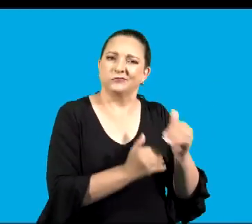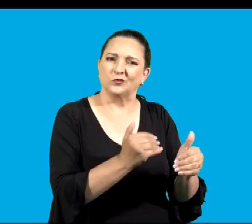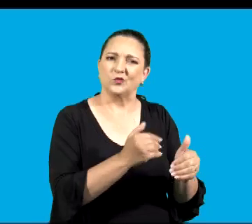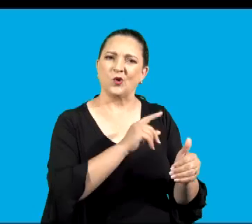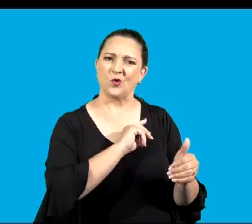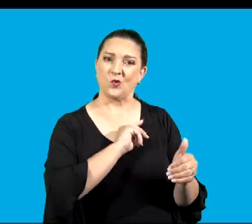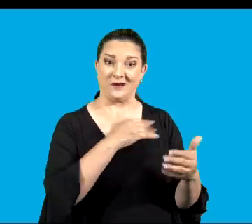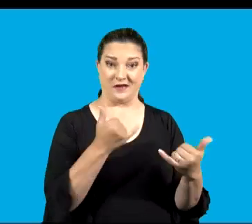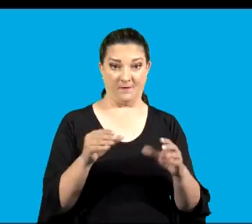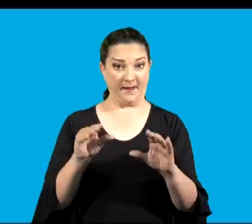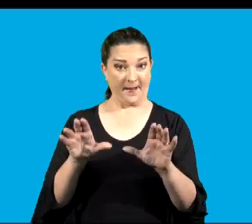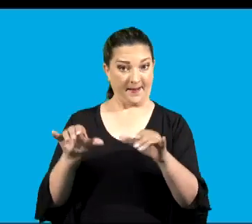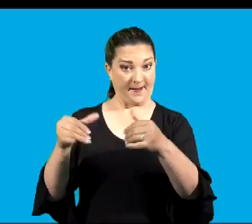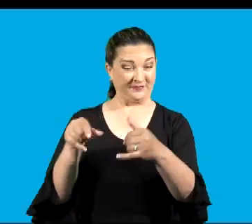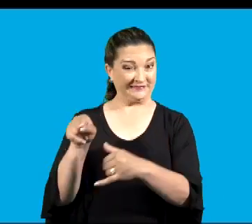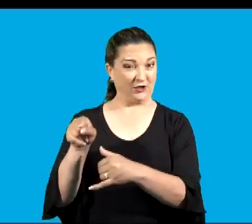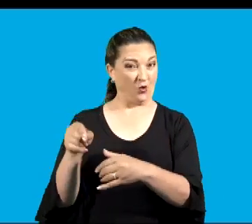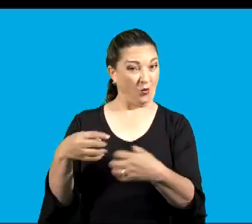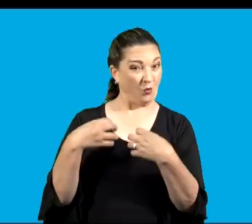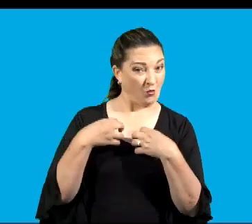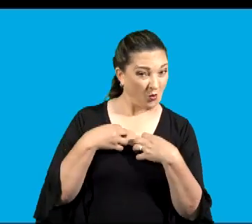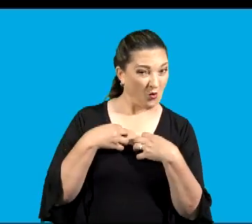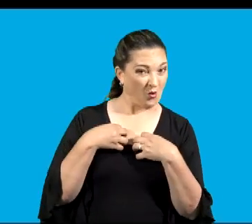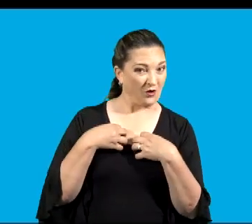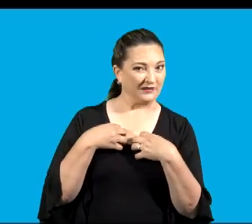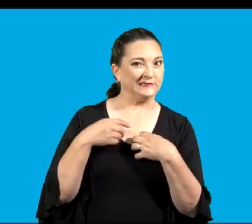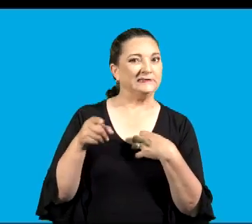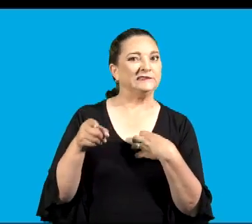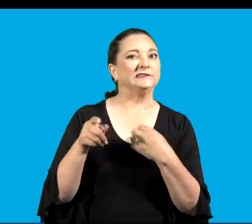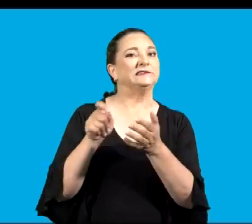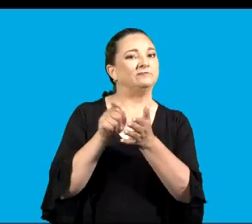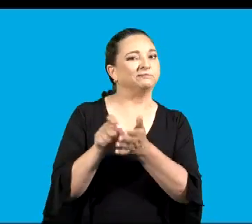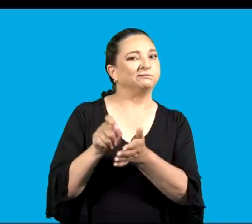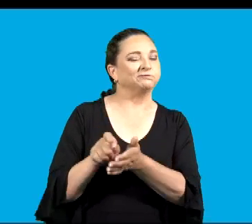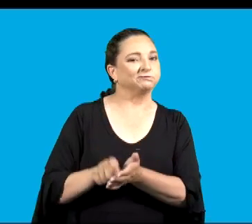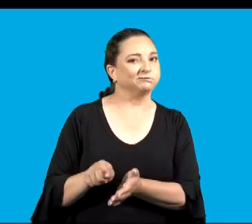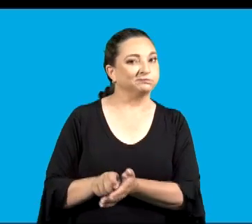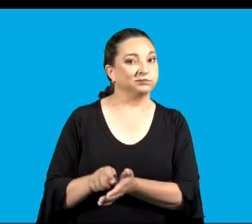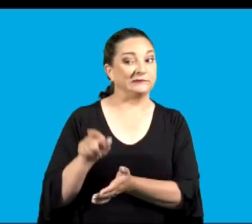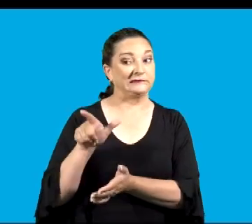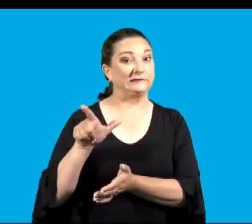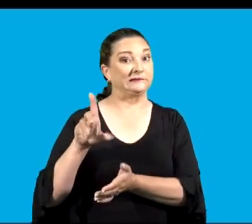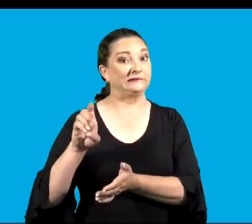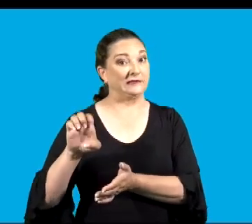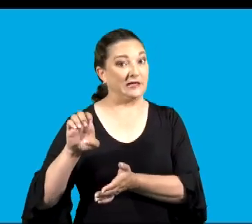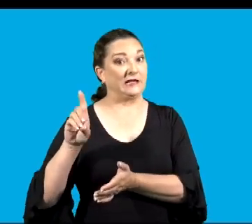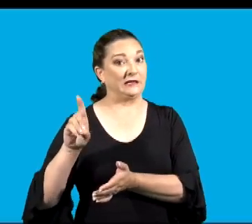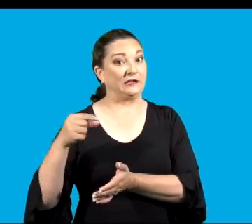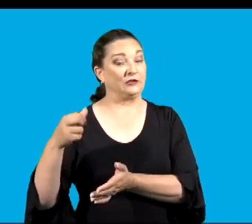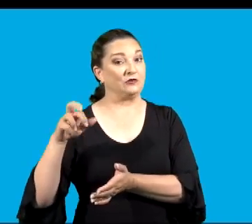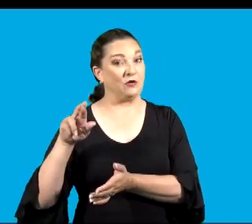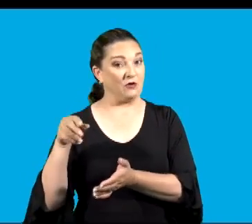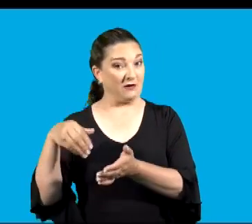amounts a company owes to its suppliers, that is creditors, as recorded in the accounts payable ledger,